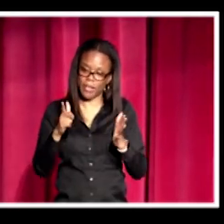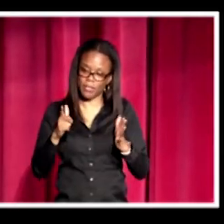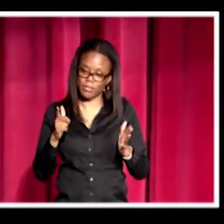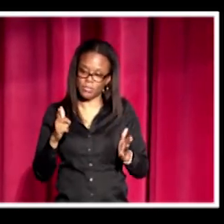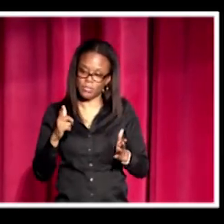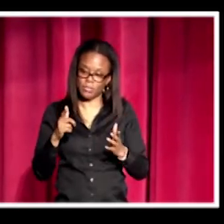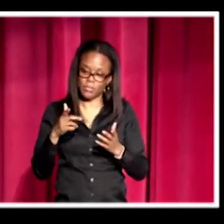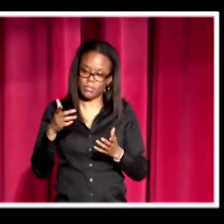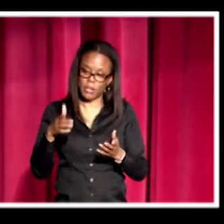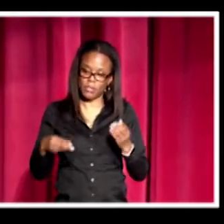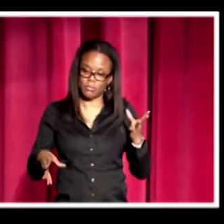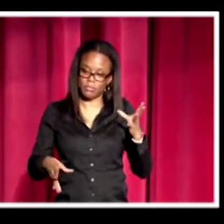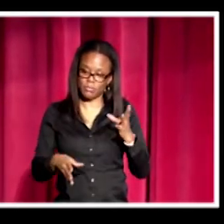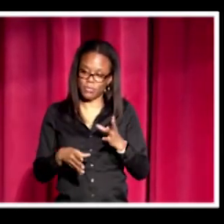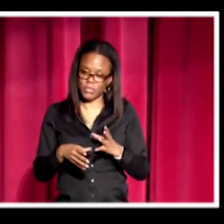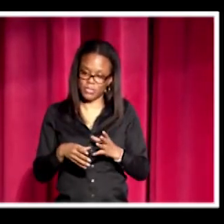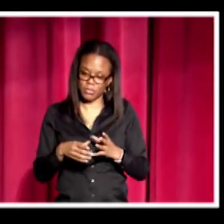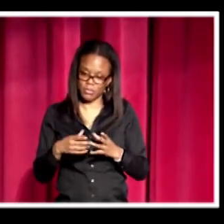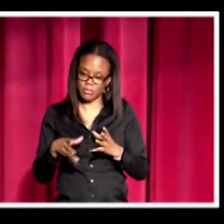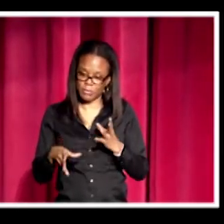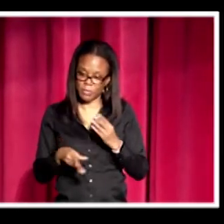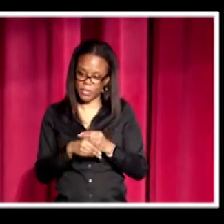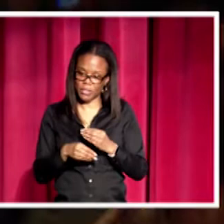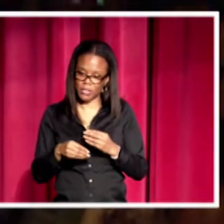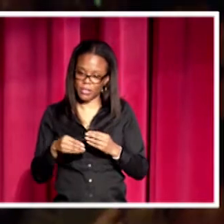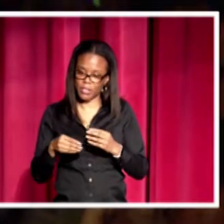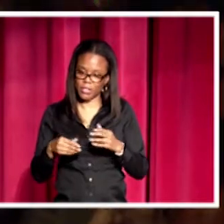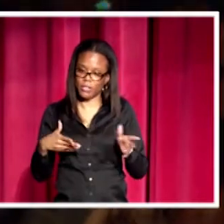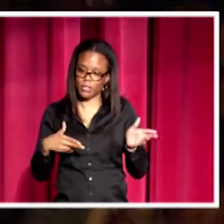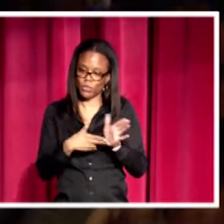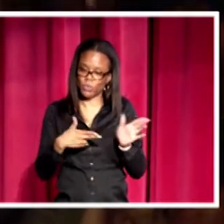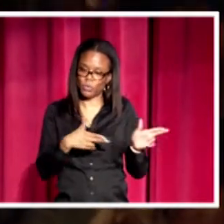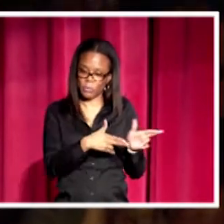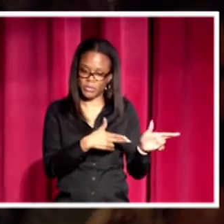bump stocks in Washington, D.C.